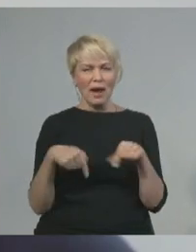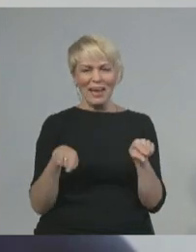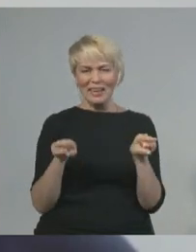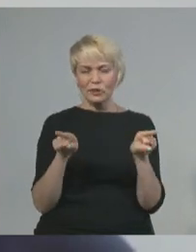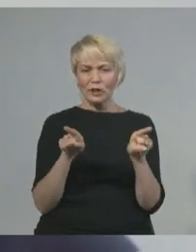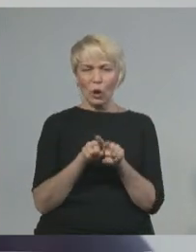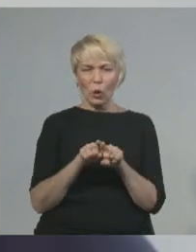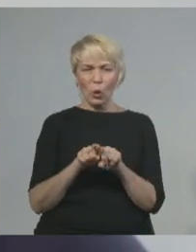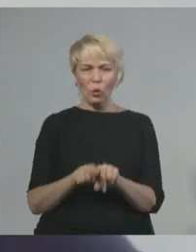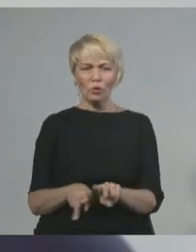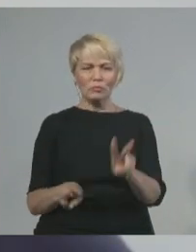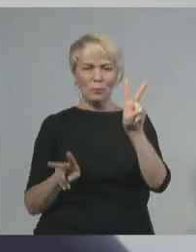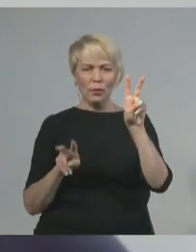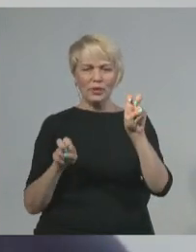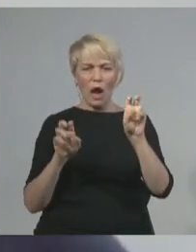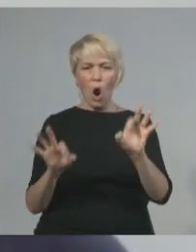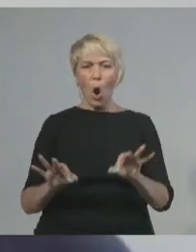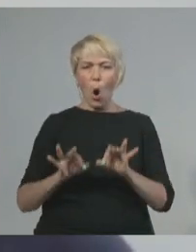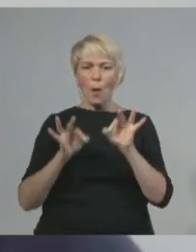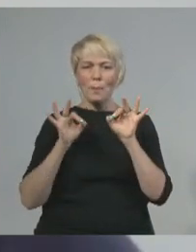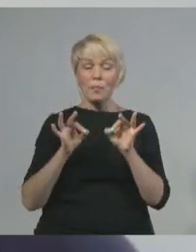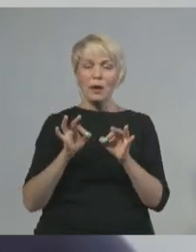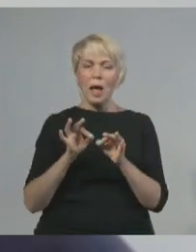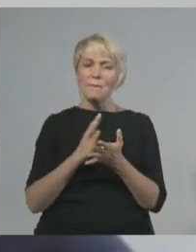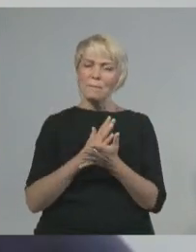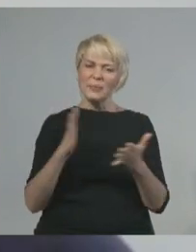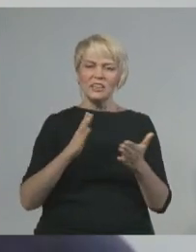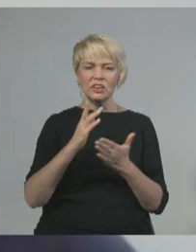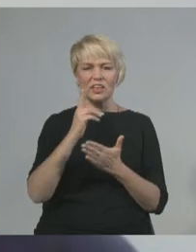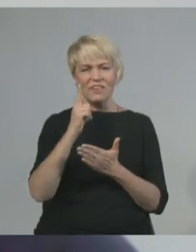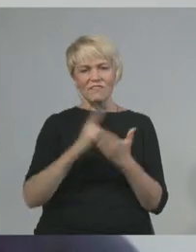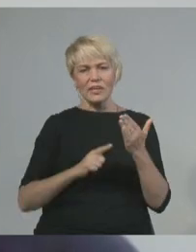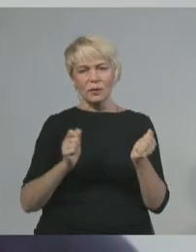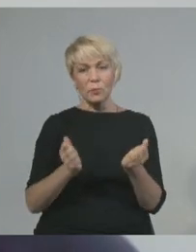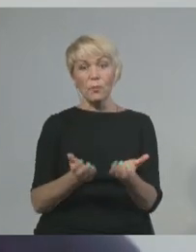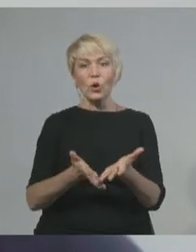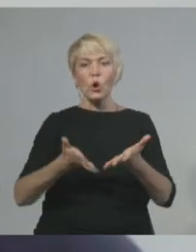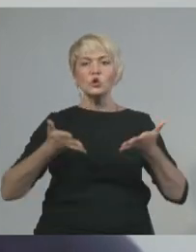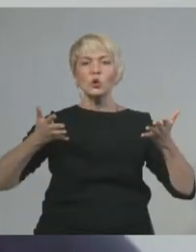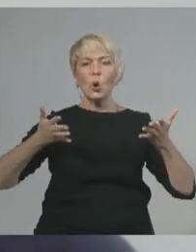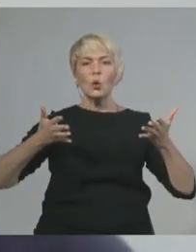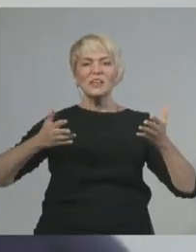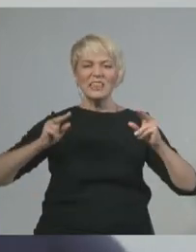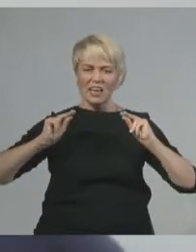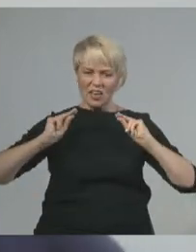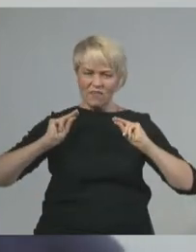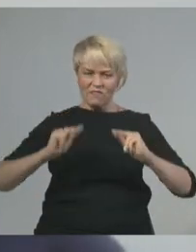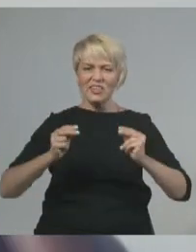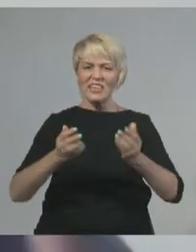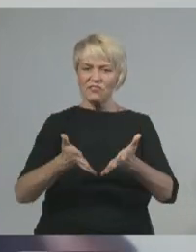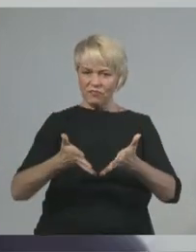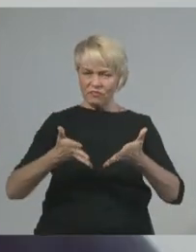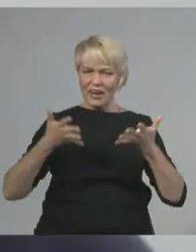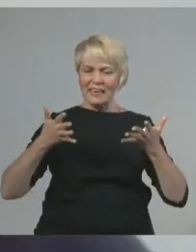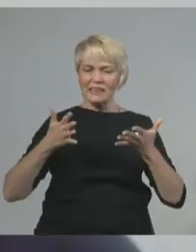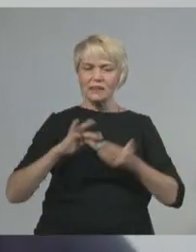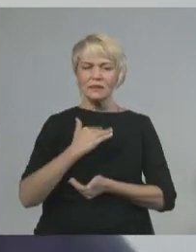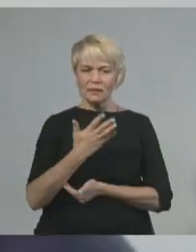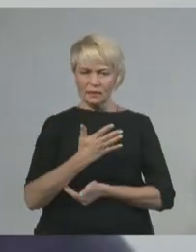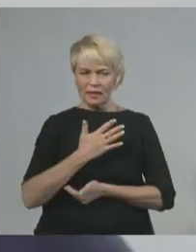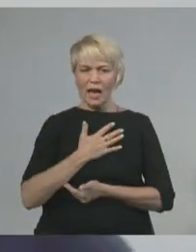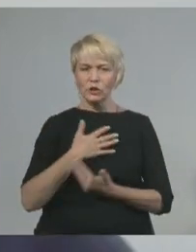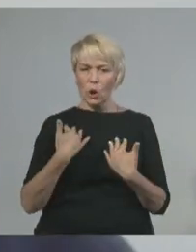we believe more in transparency and and being honest with our audience in terms of where are we coming